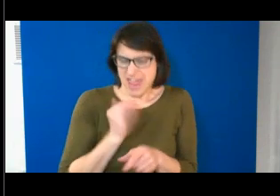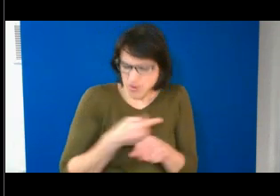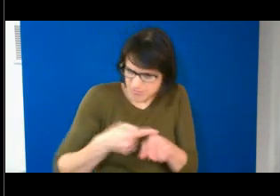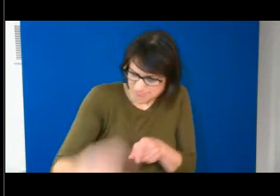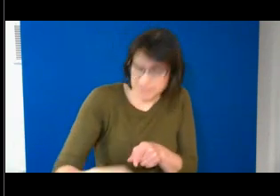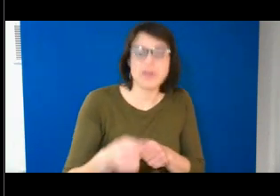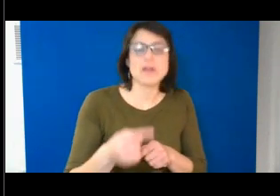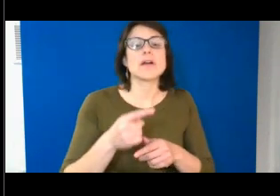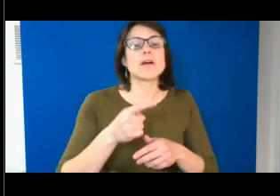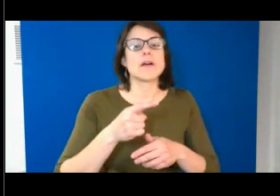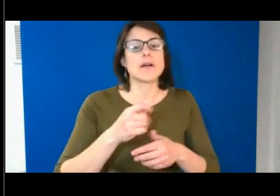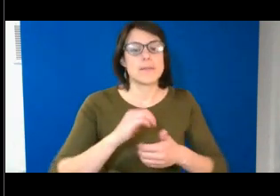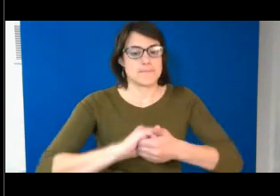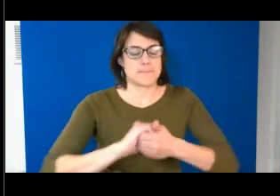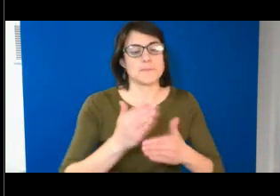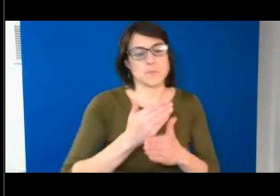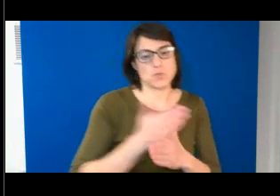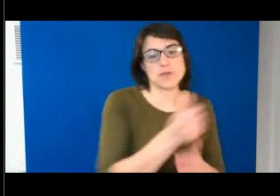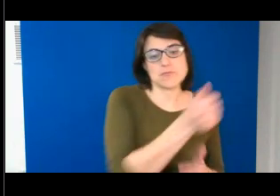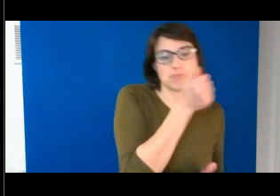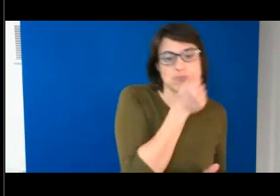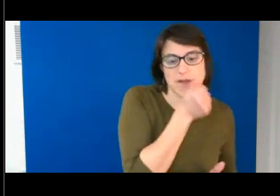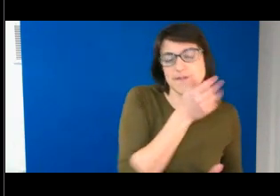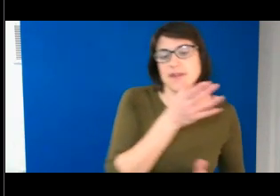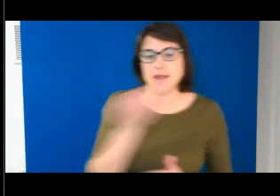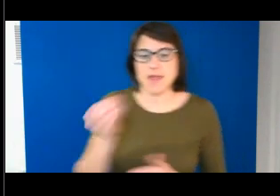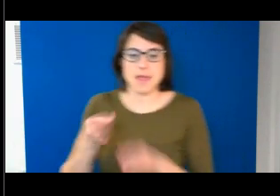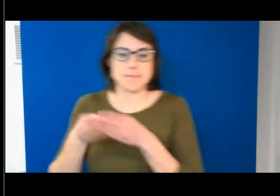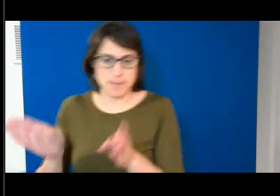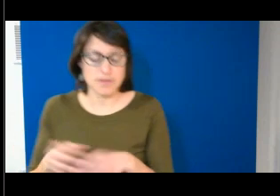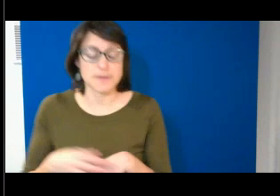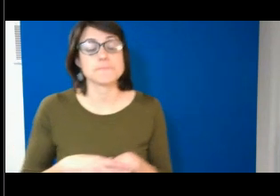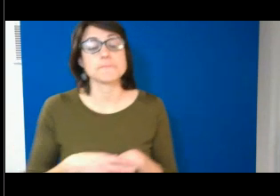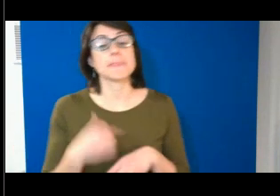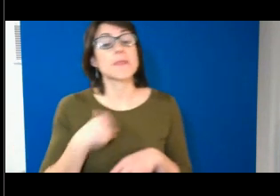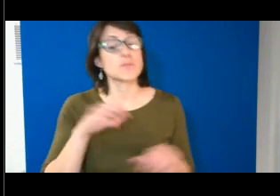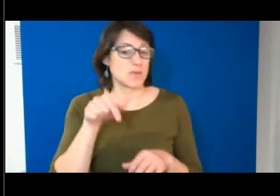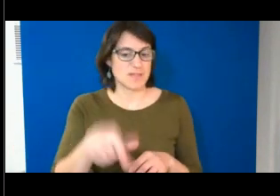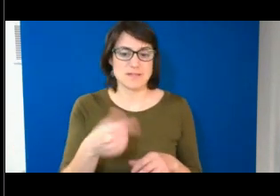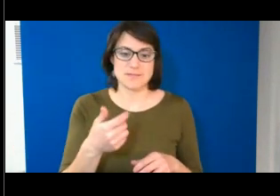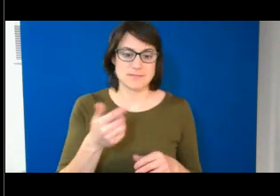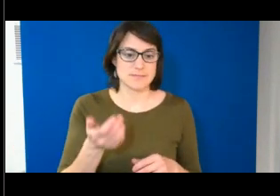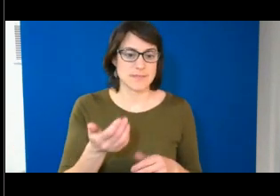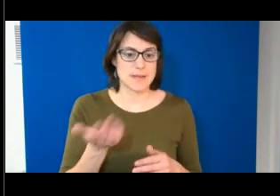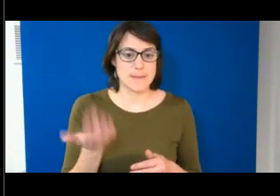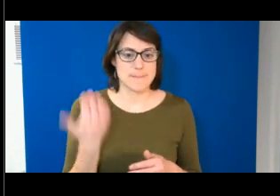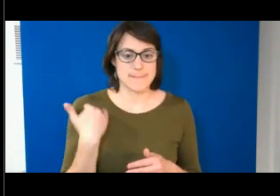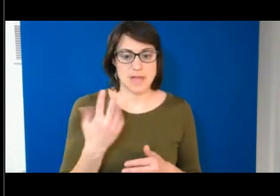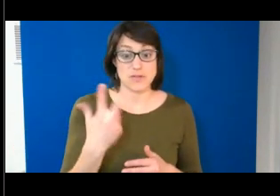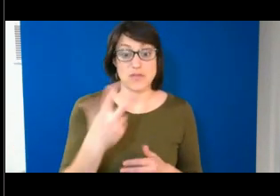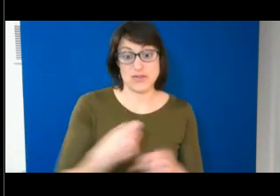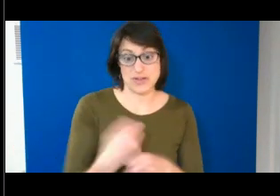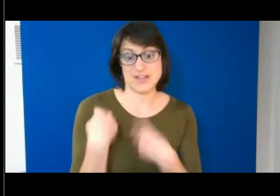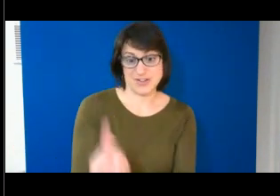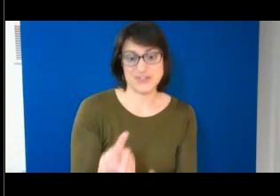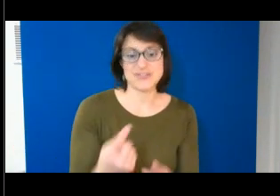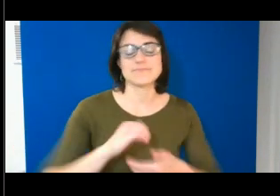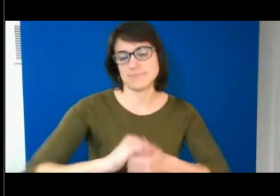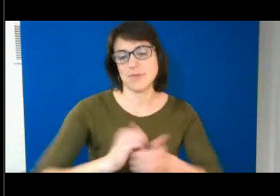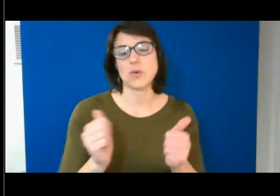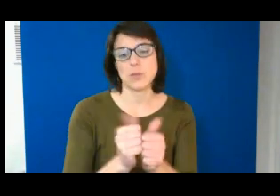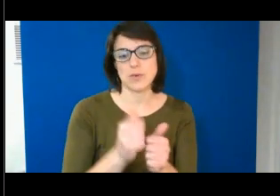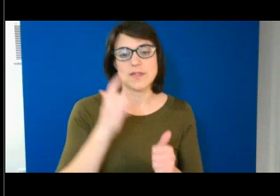been doing this for the past 30 years in collaboration with the California Marine Sanctuary Foundation. And in doing this, we